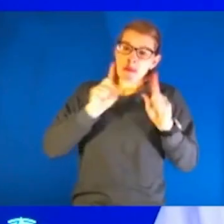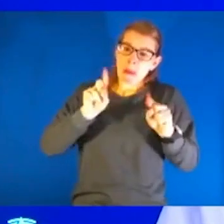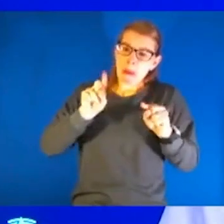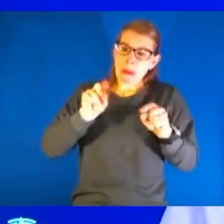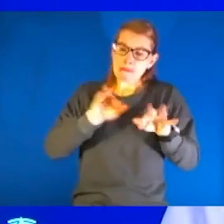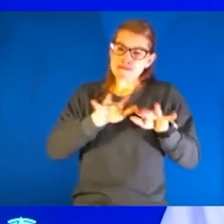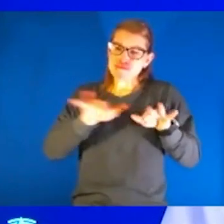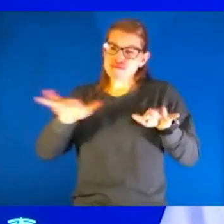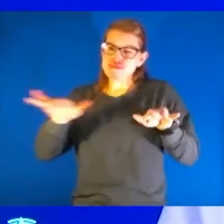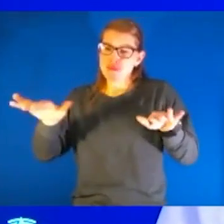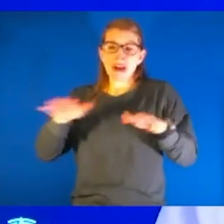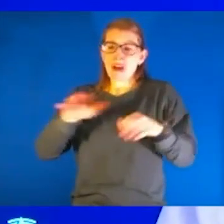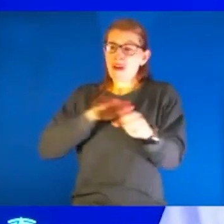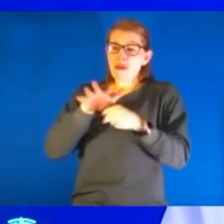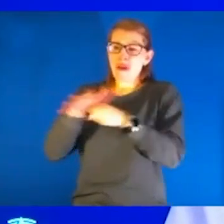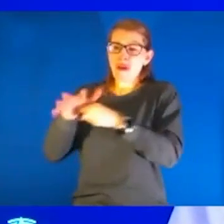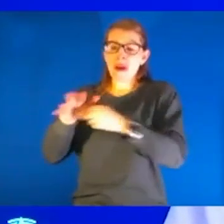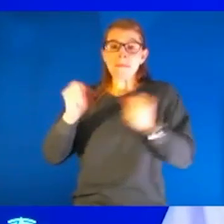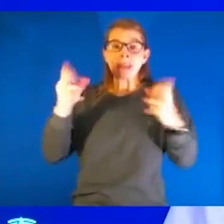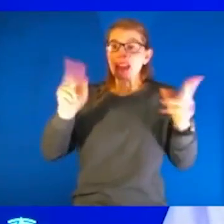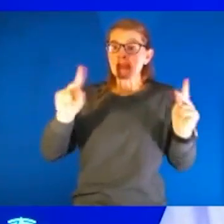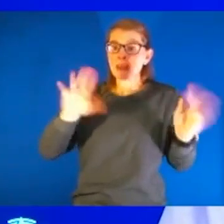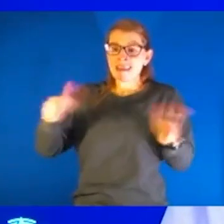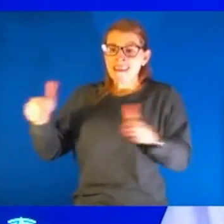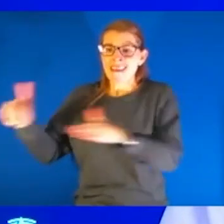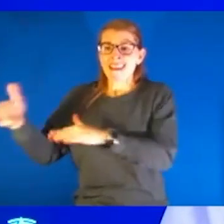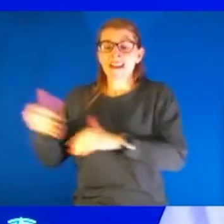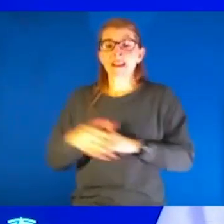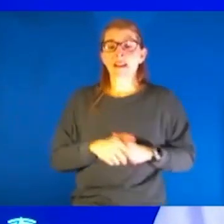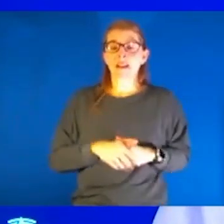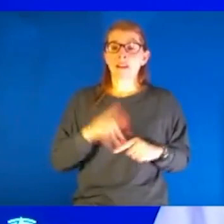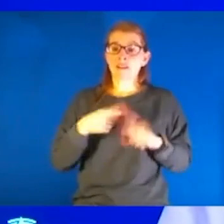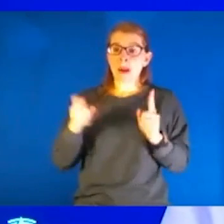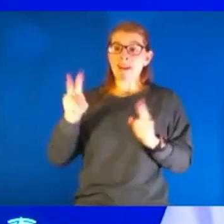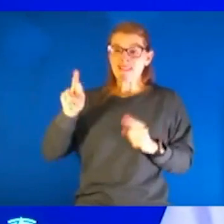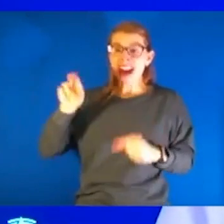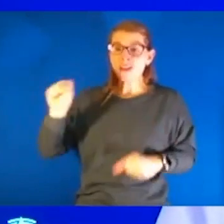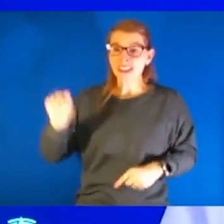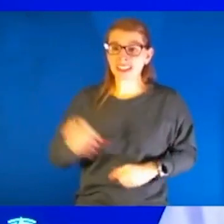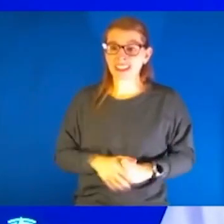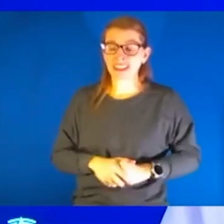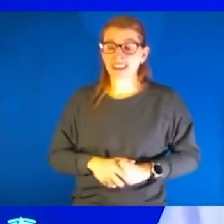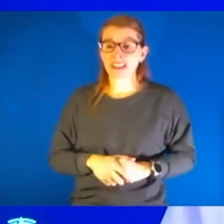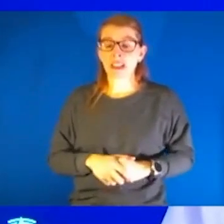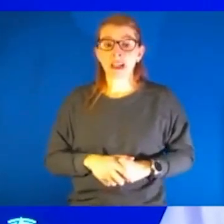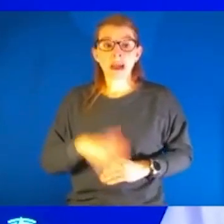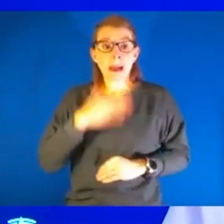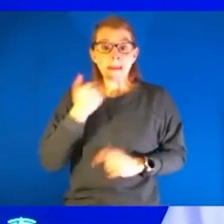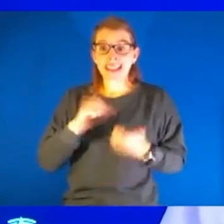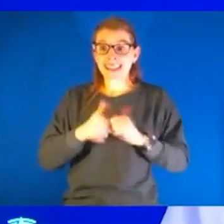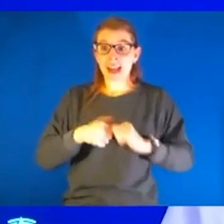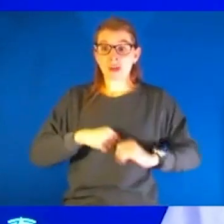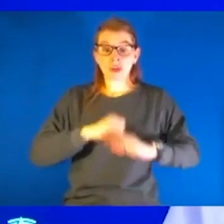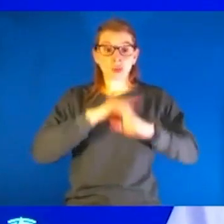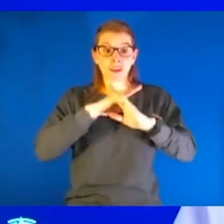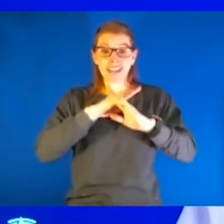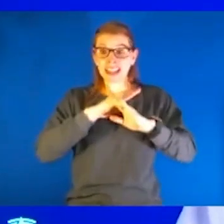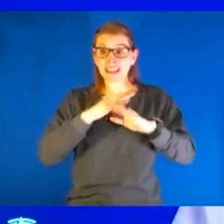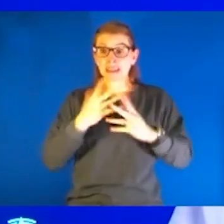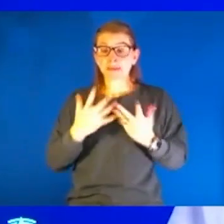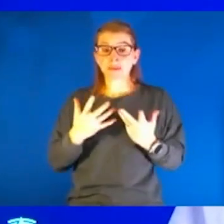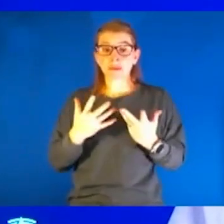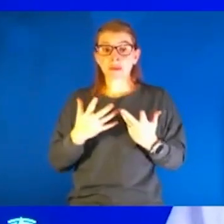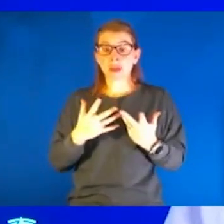and mortality, death that occurs from this virus. So the best way to then prevent, we aren't worried about